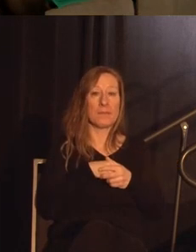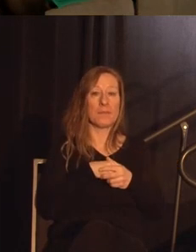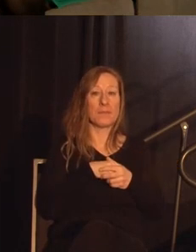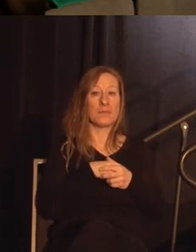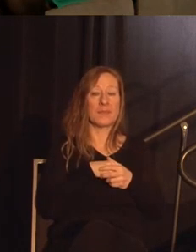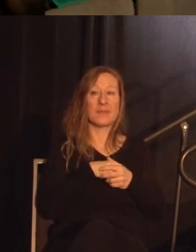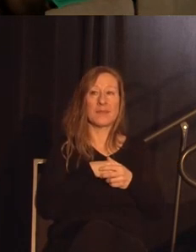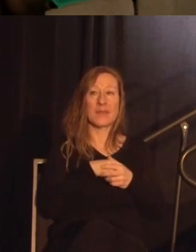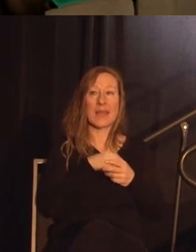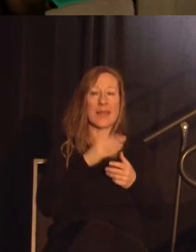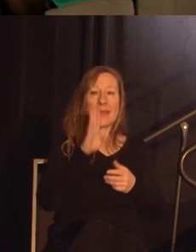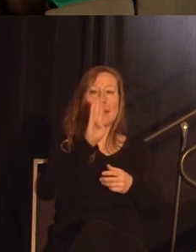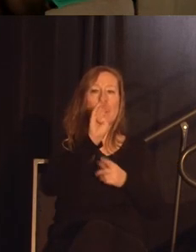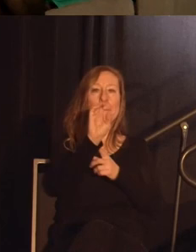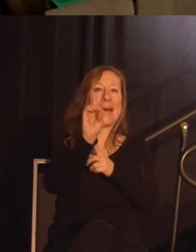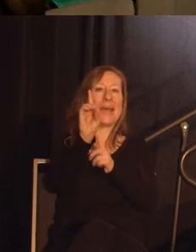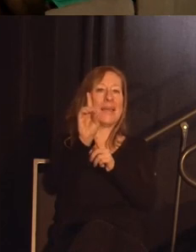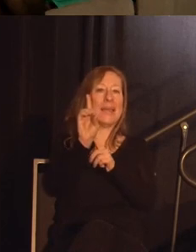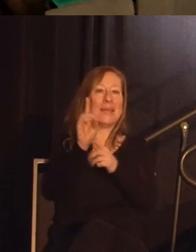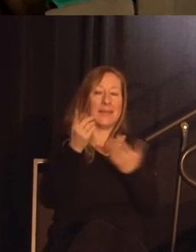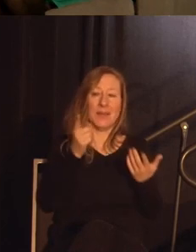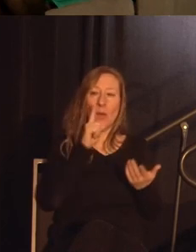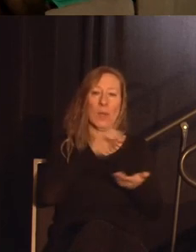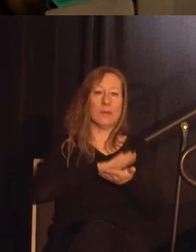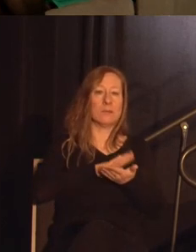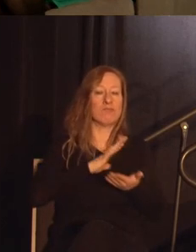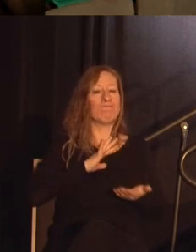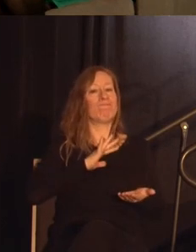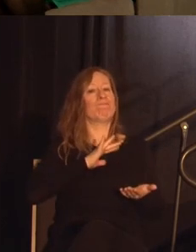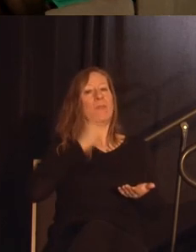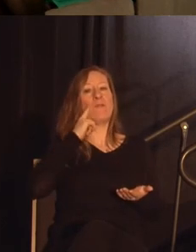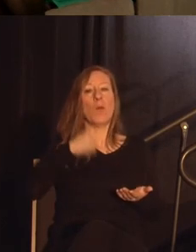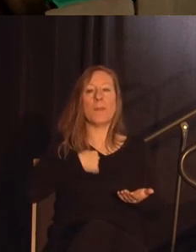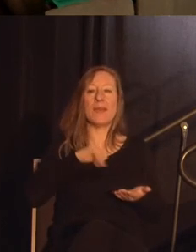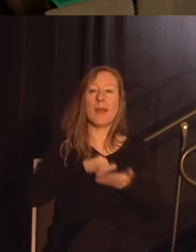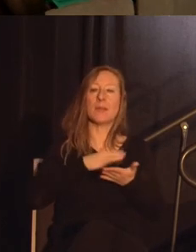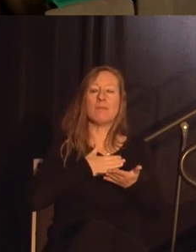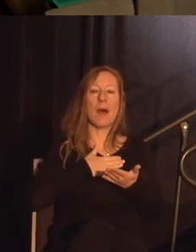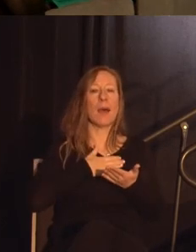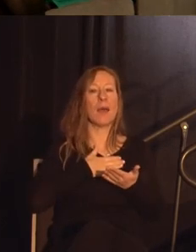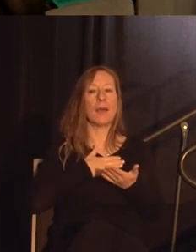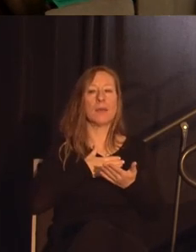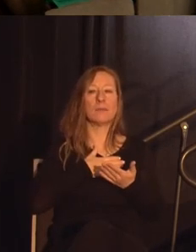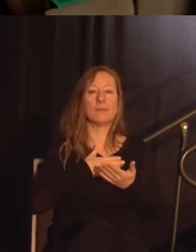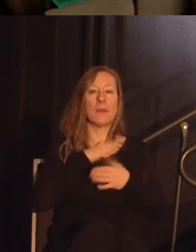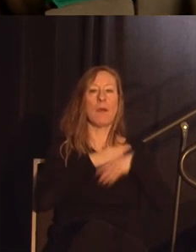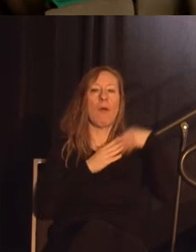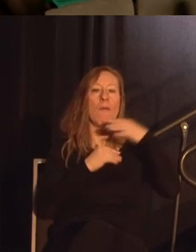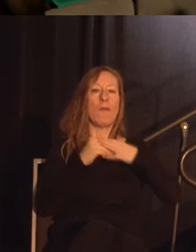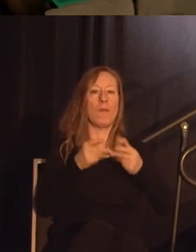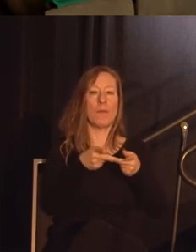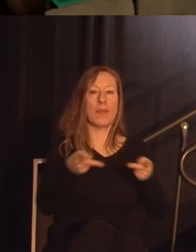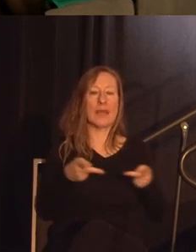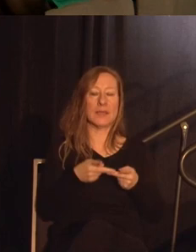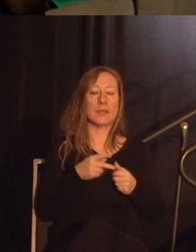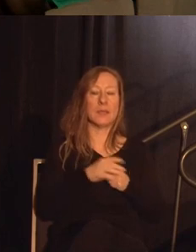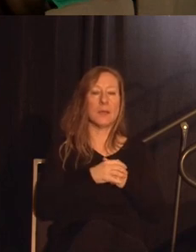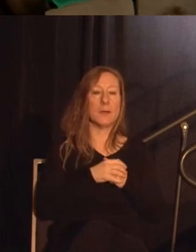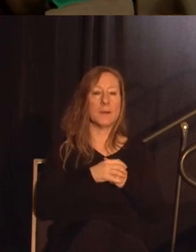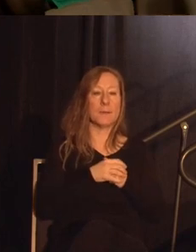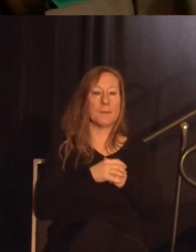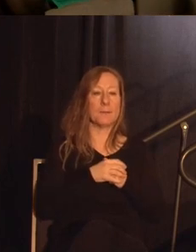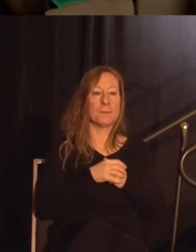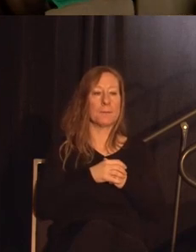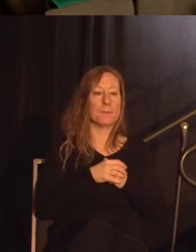think there's something about a bedroom that's just, like, really nice to me, and it's like, that's my, like, cozy spot. I write a lot actually in